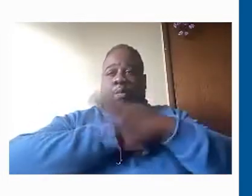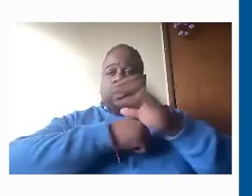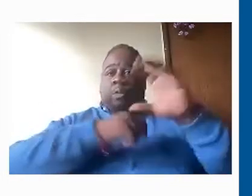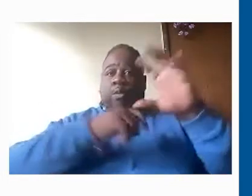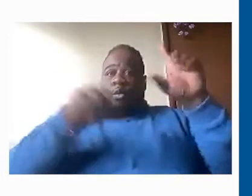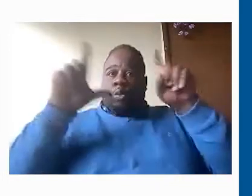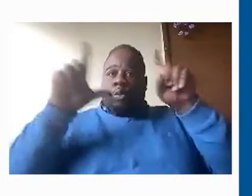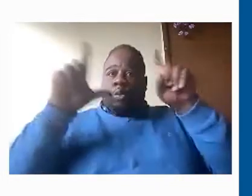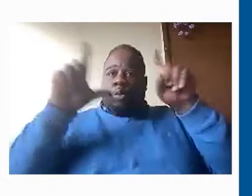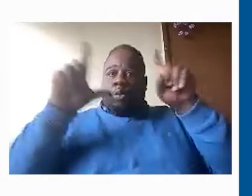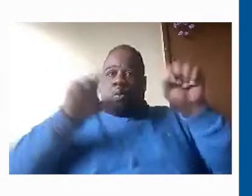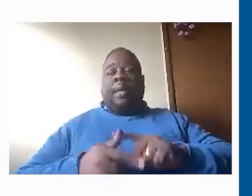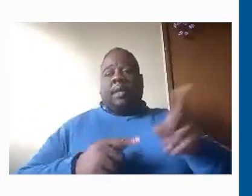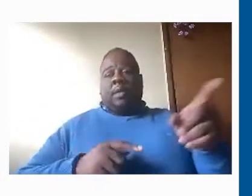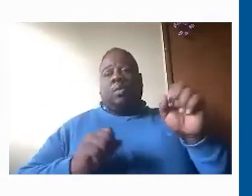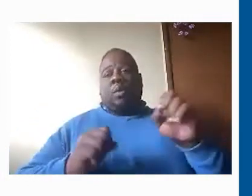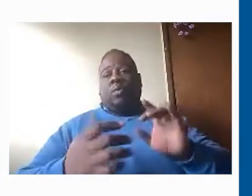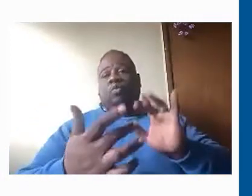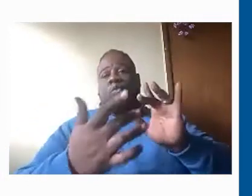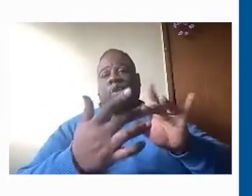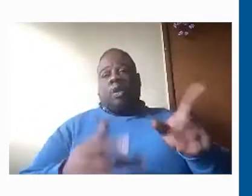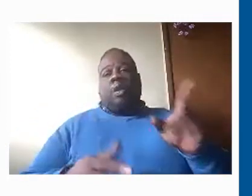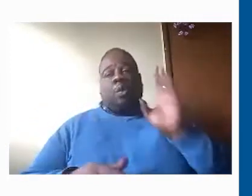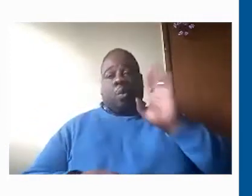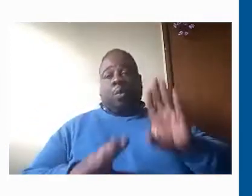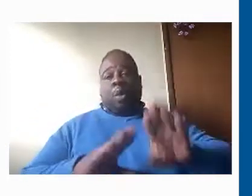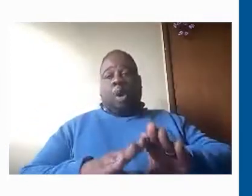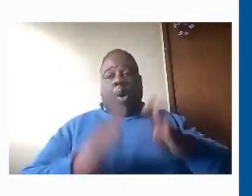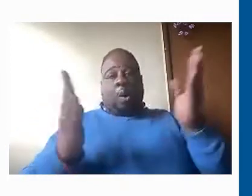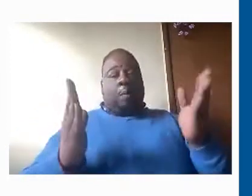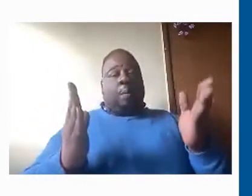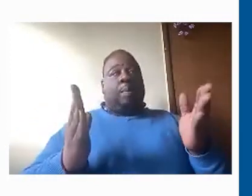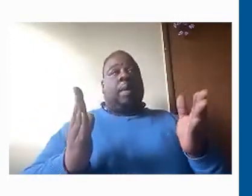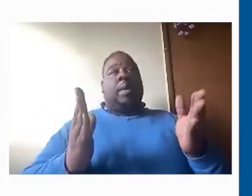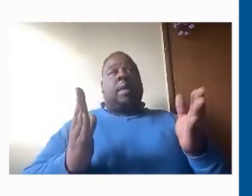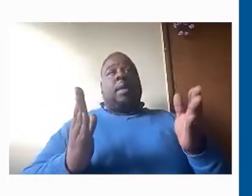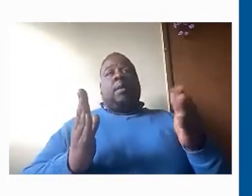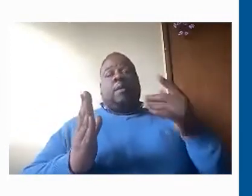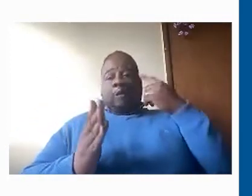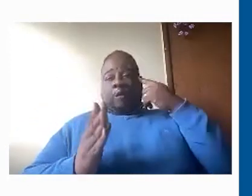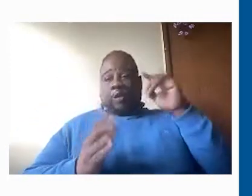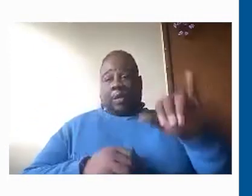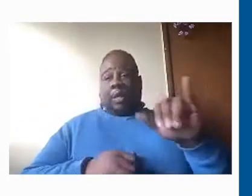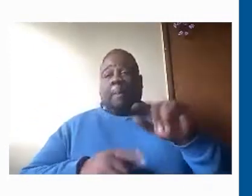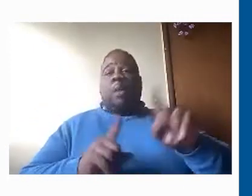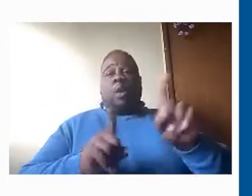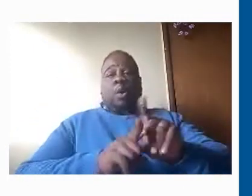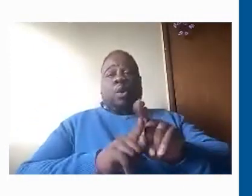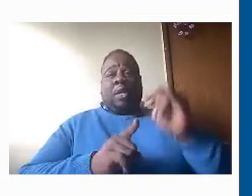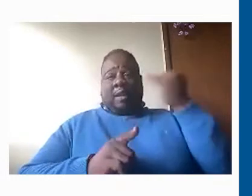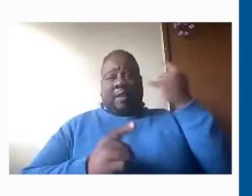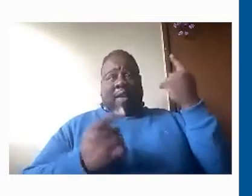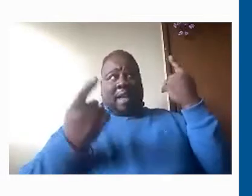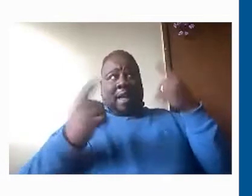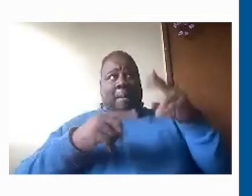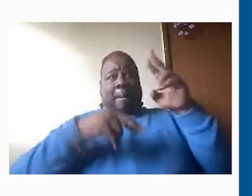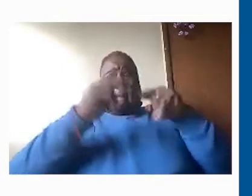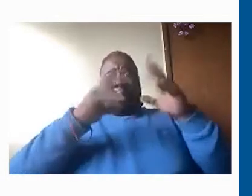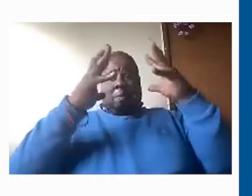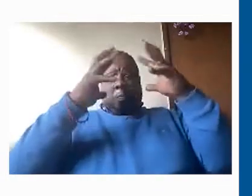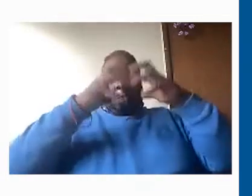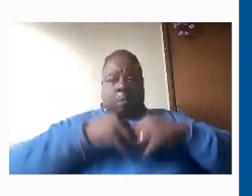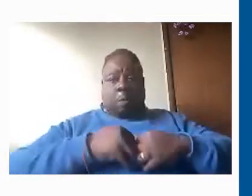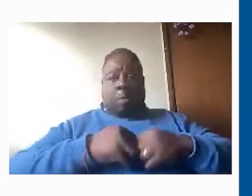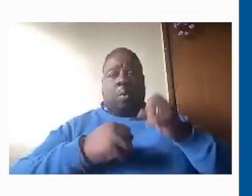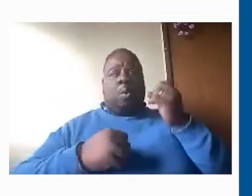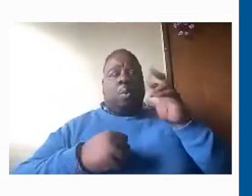that would open if there is a fire, a building collapse, any other emergency where people would need services. And both of these locations are